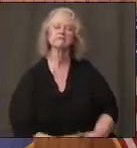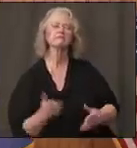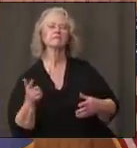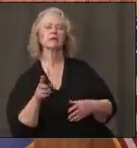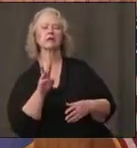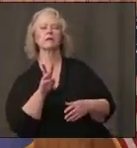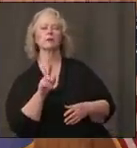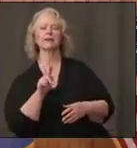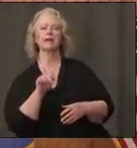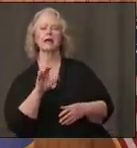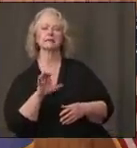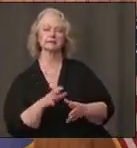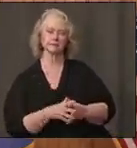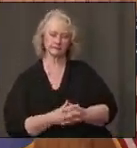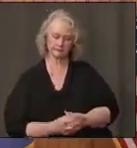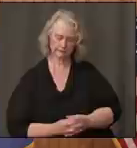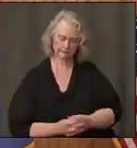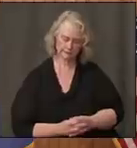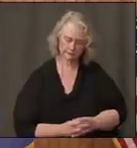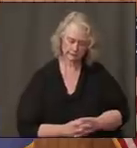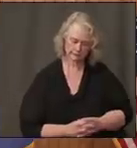WTIC 1080 News.